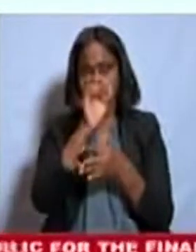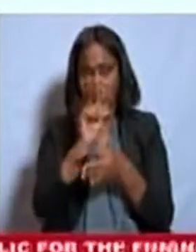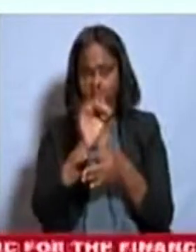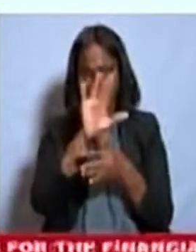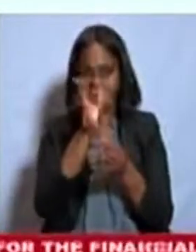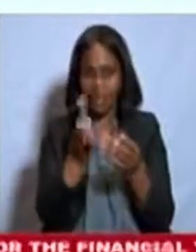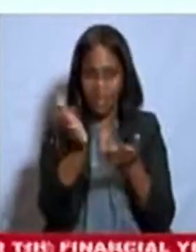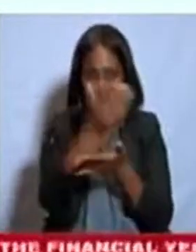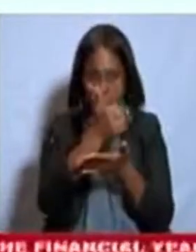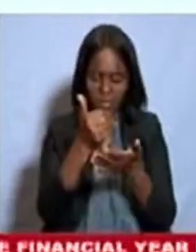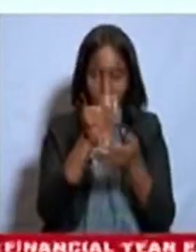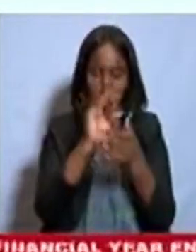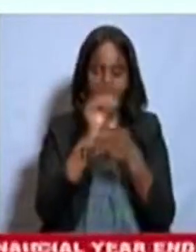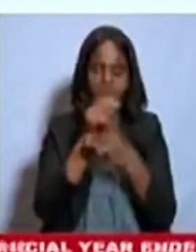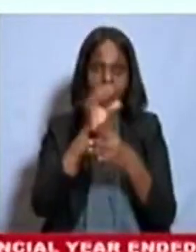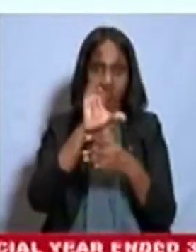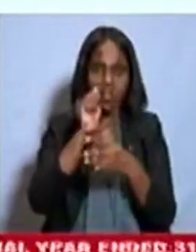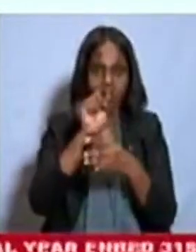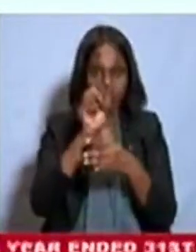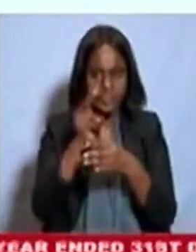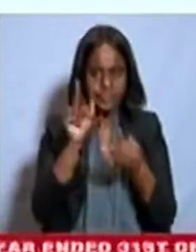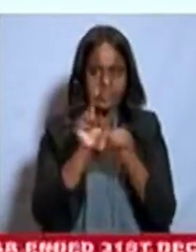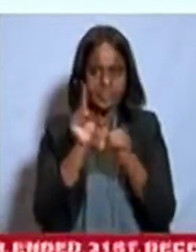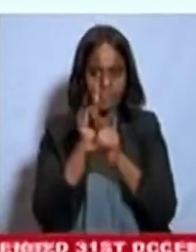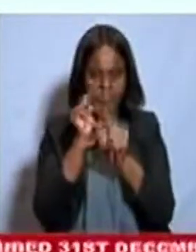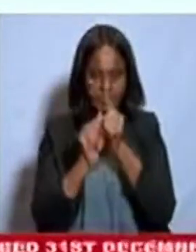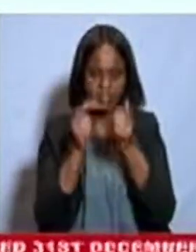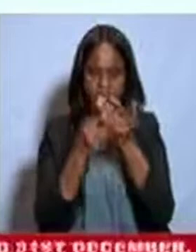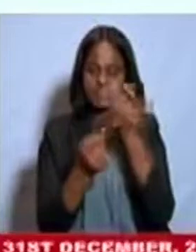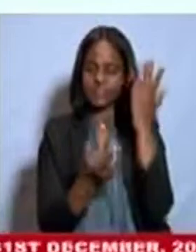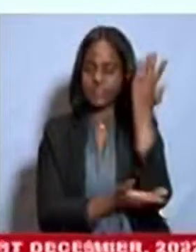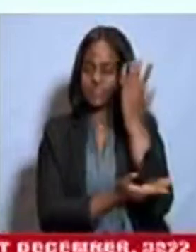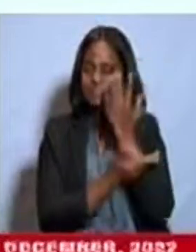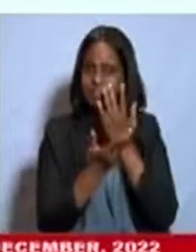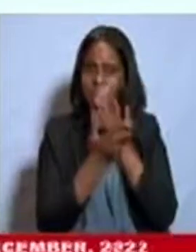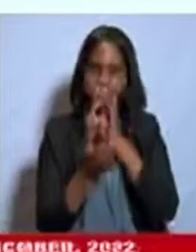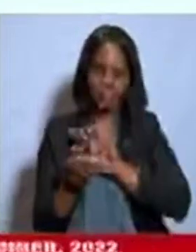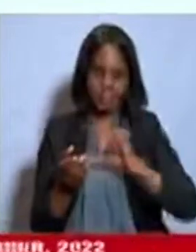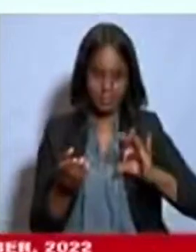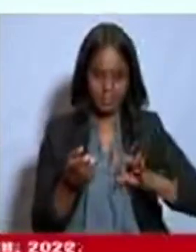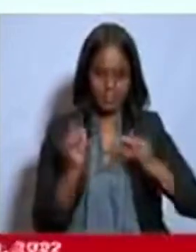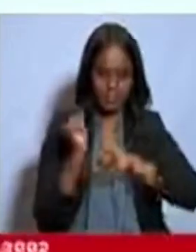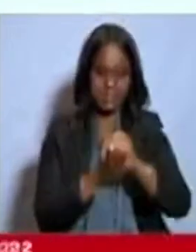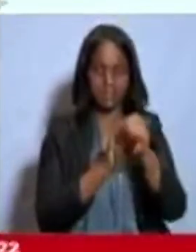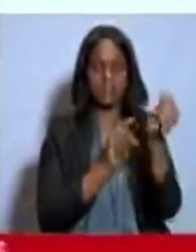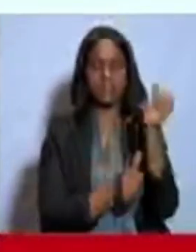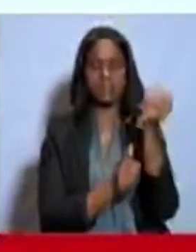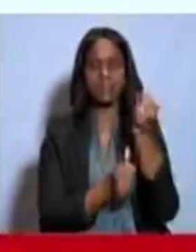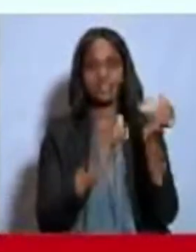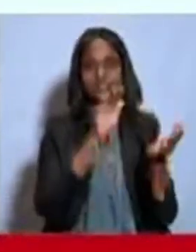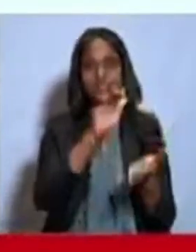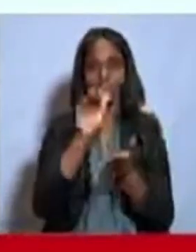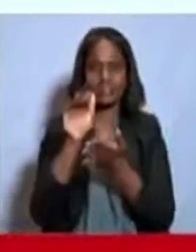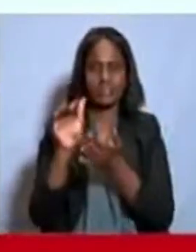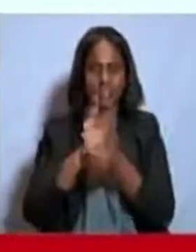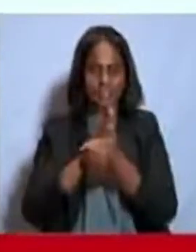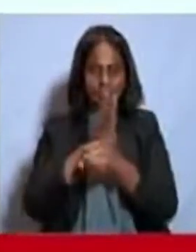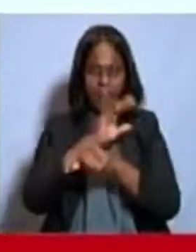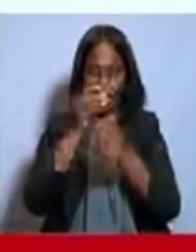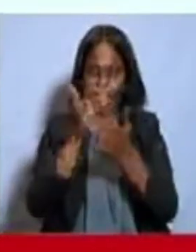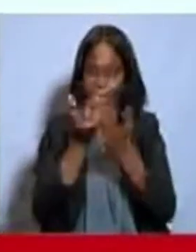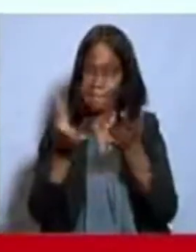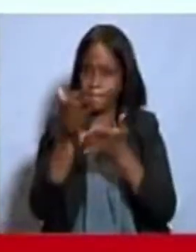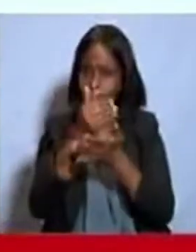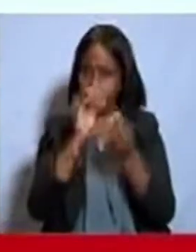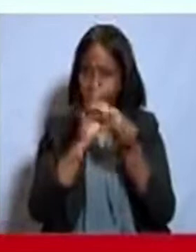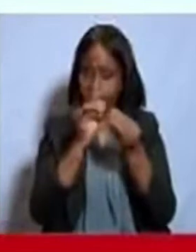harvest in kind or cash equivalent, which promotes communities' food security grain bags. Once collected,